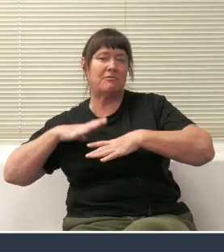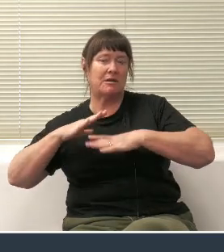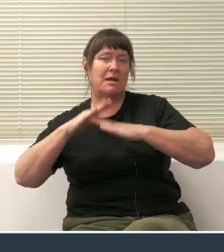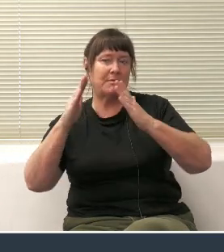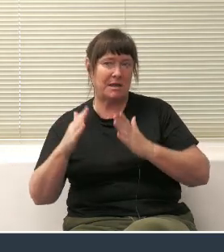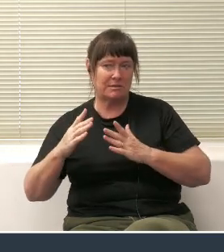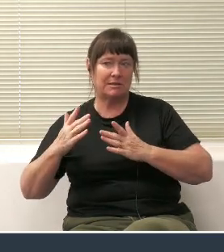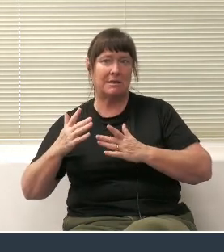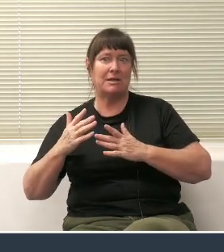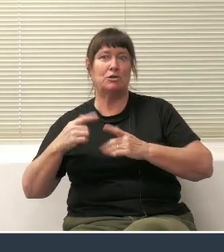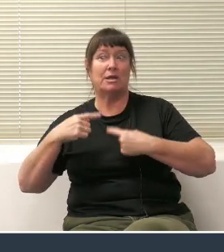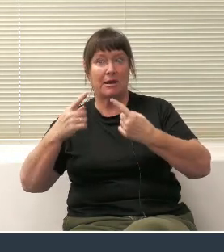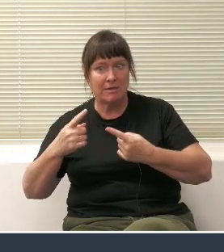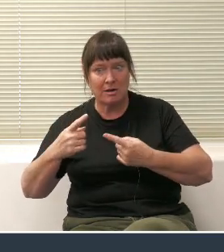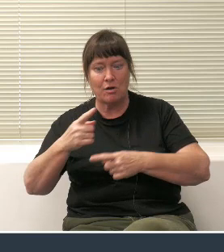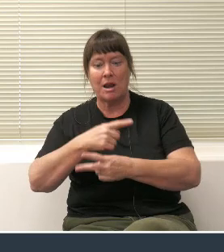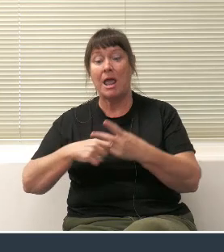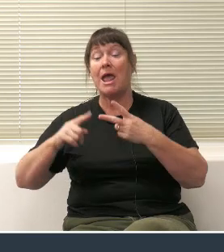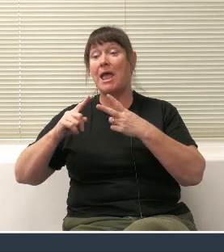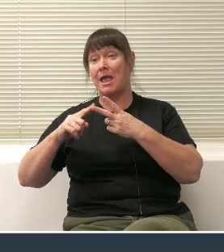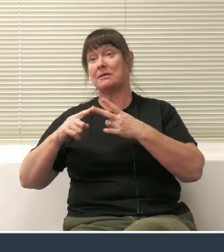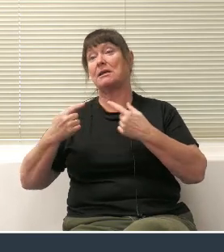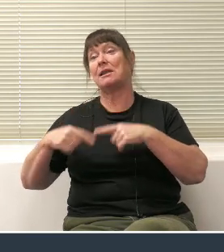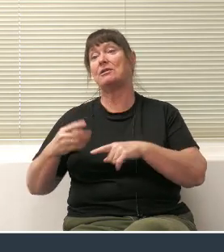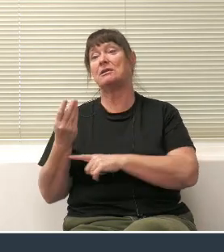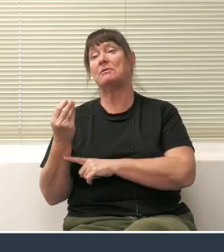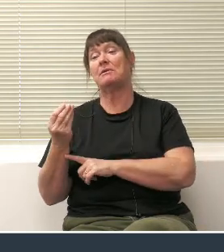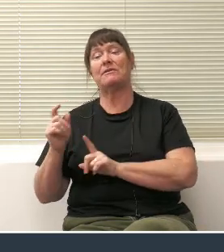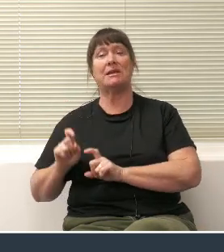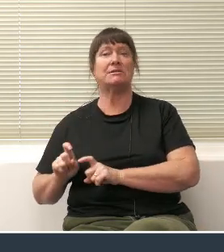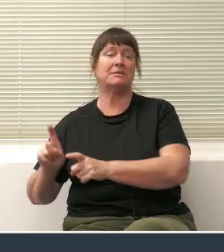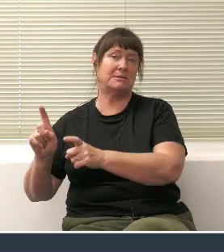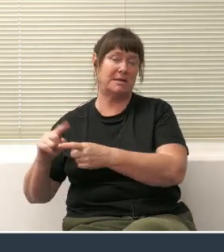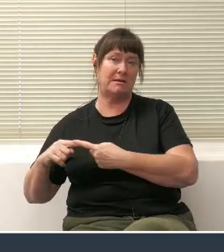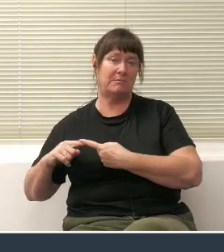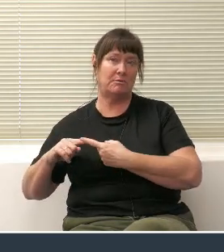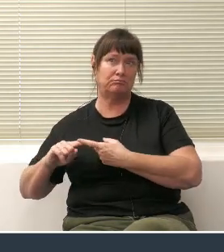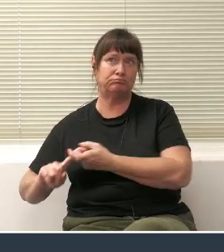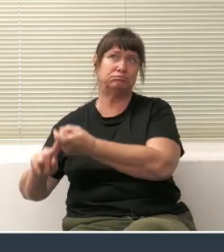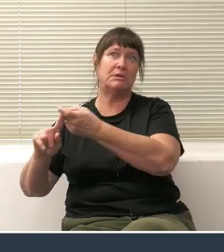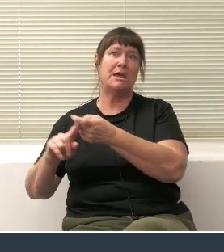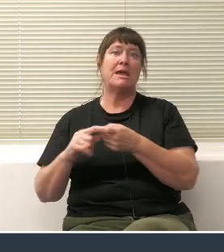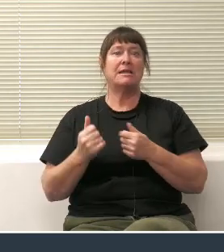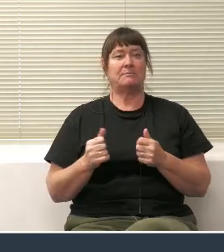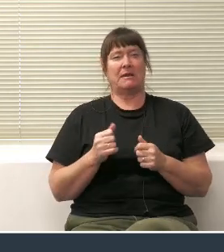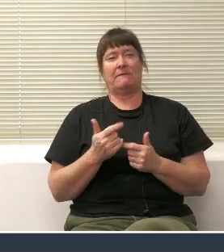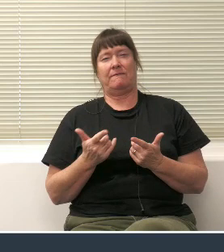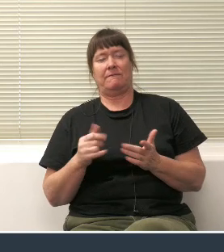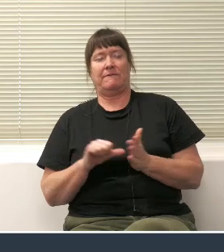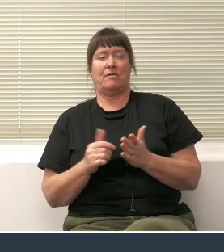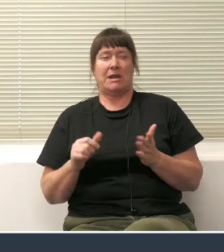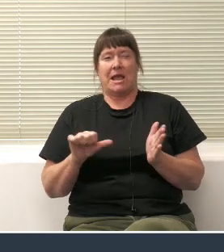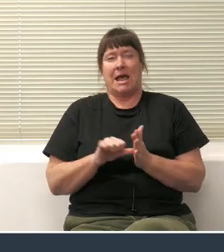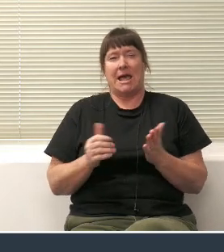and B, enable them to be financially sustainable. And it has been a very fine line. And as you all